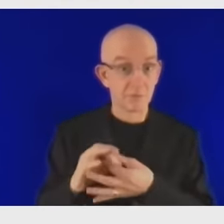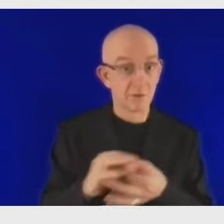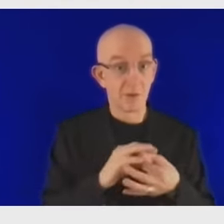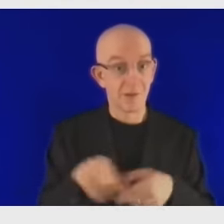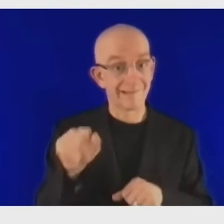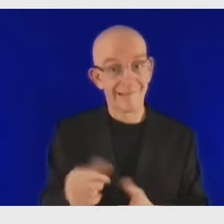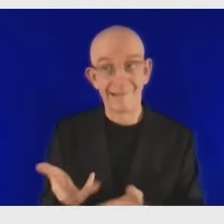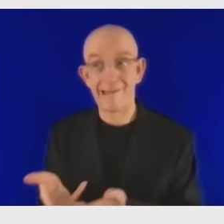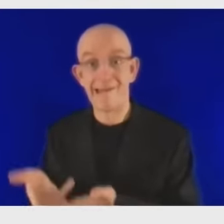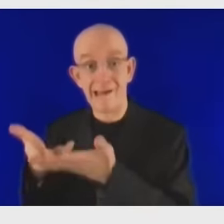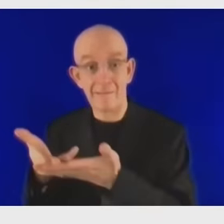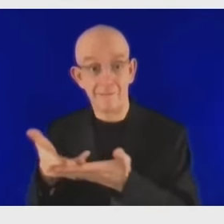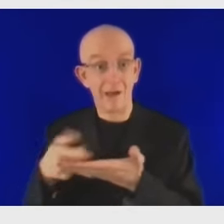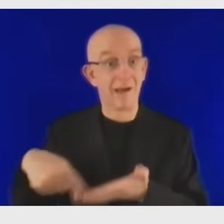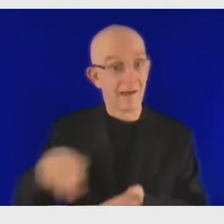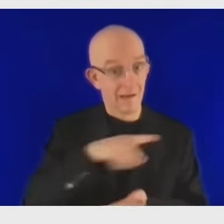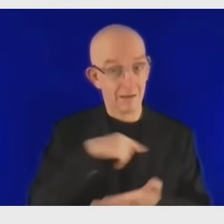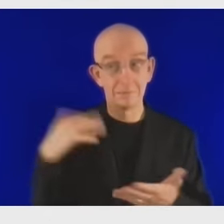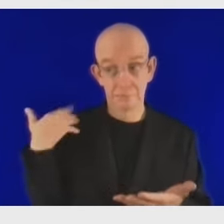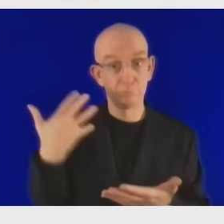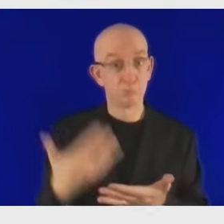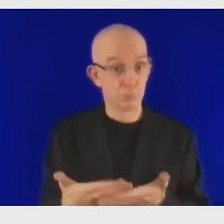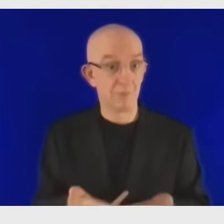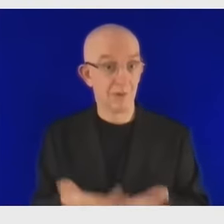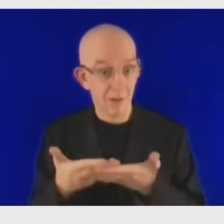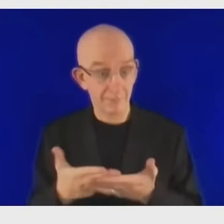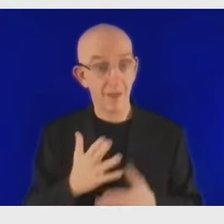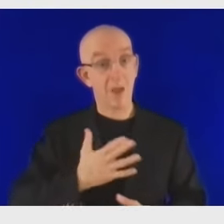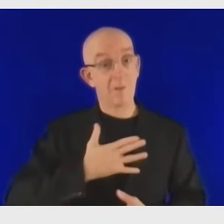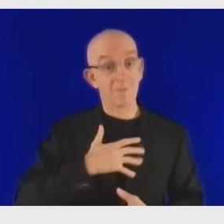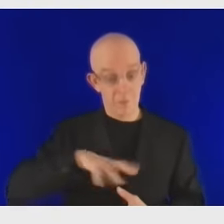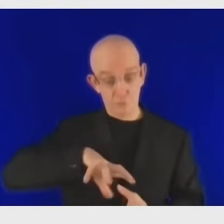human rights leader. And yes, we are.